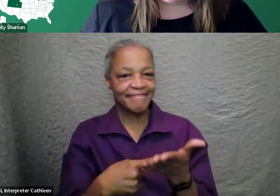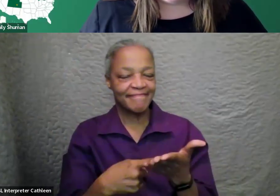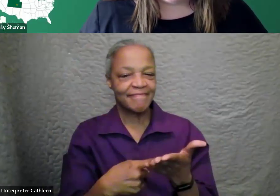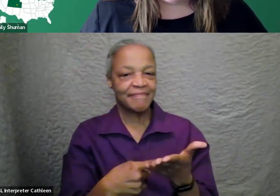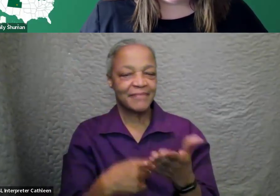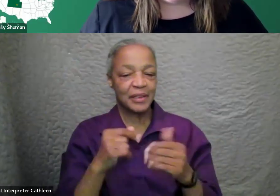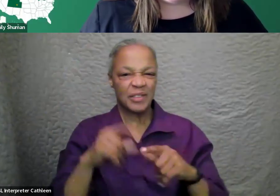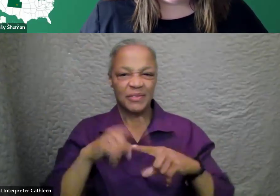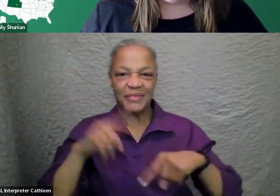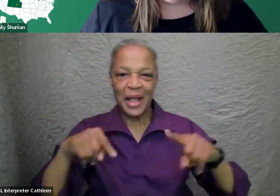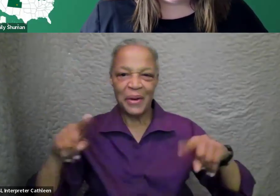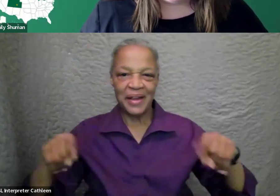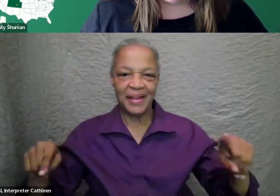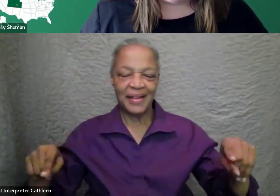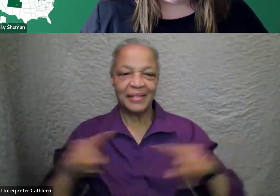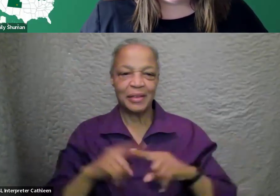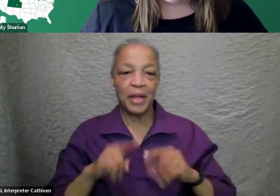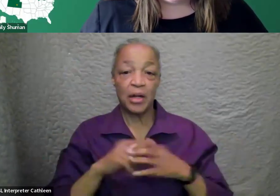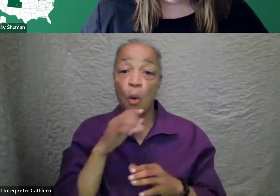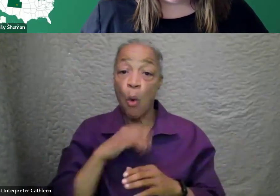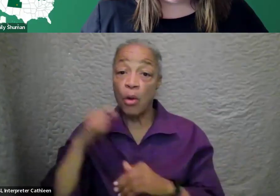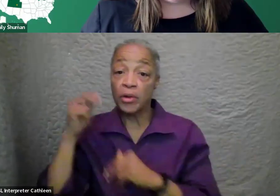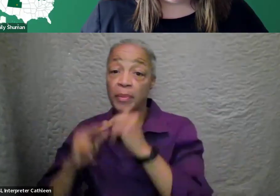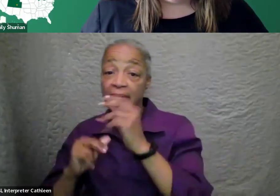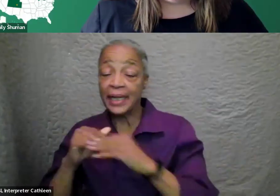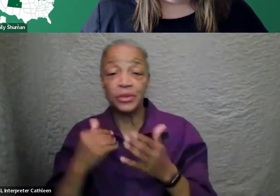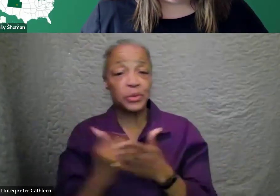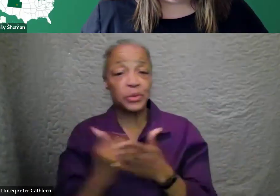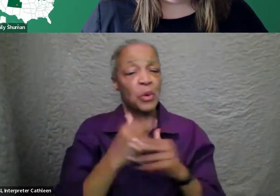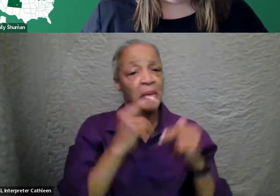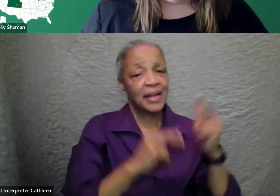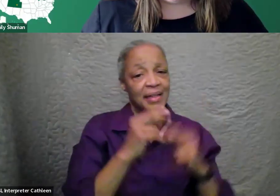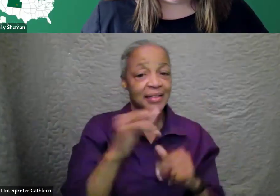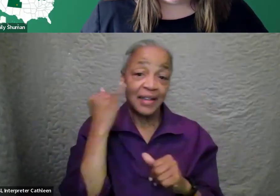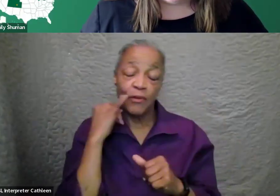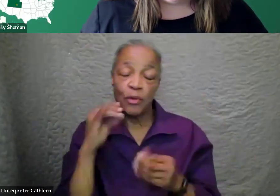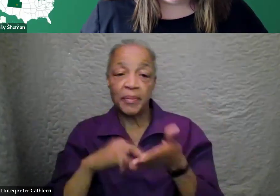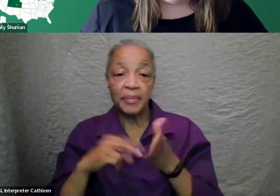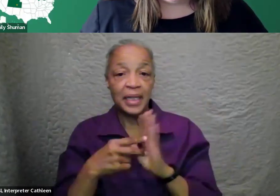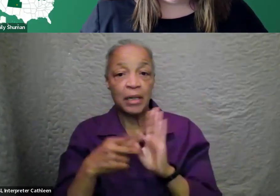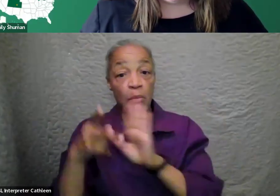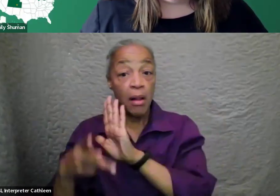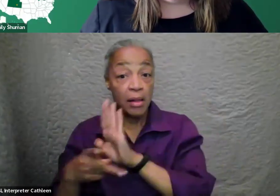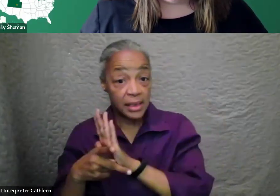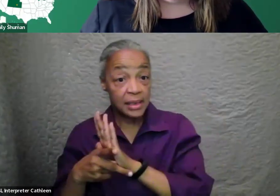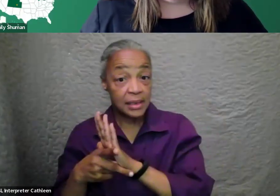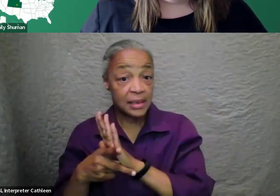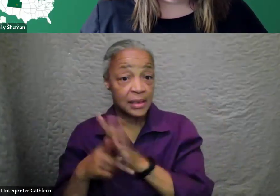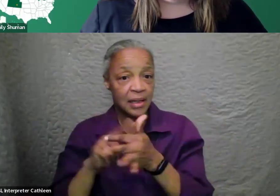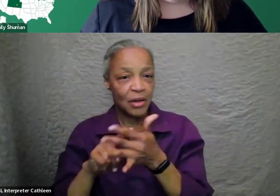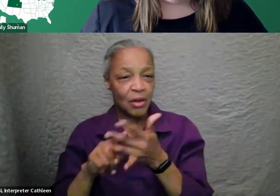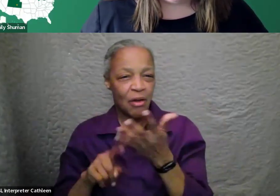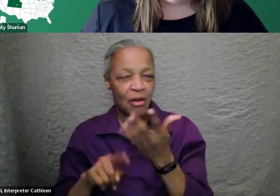could vary in terms of older buildings and newer buildings, and whether we're talking about policies and all these